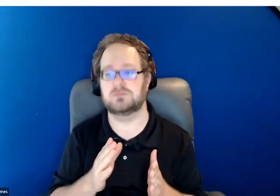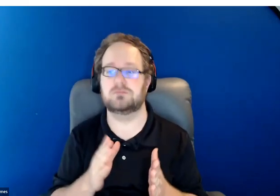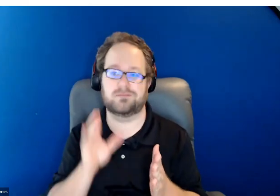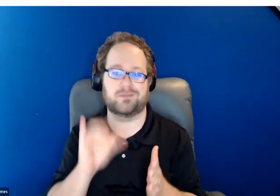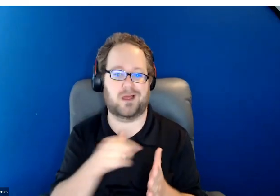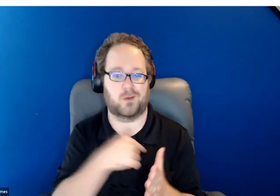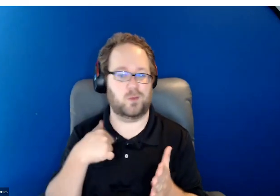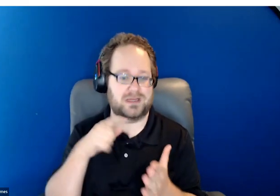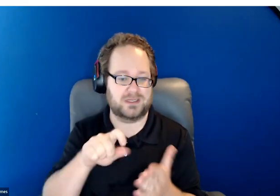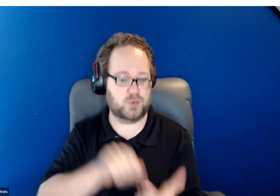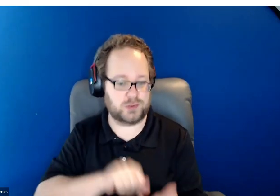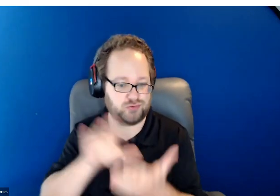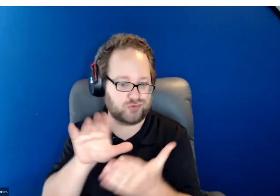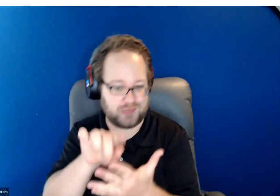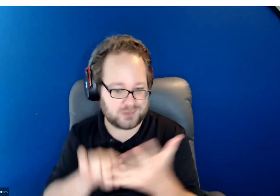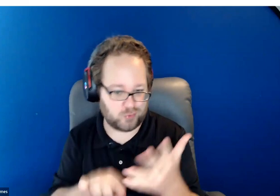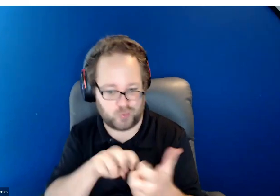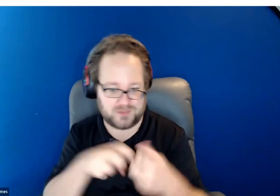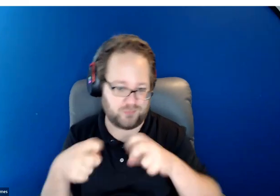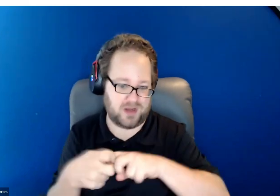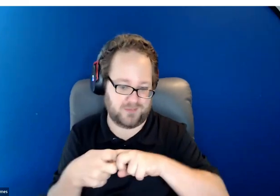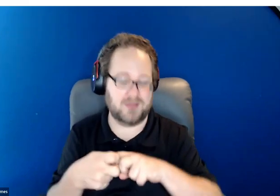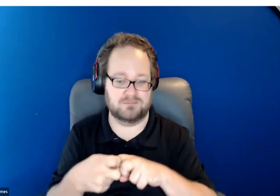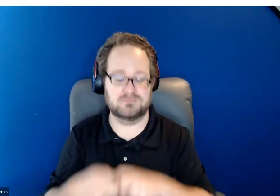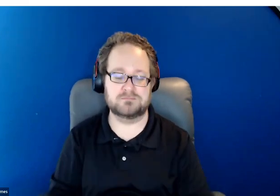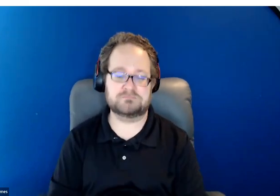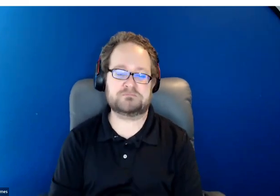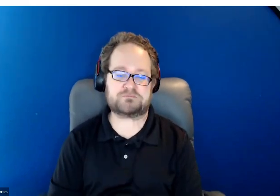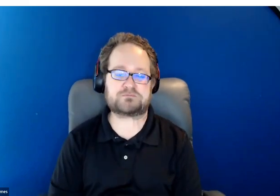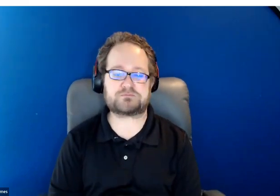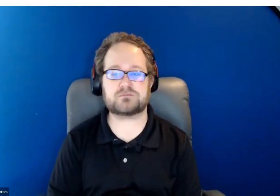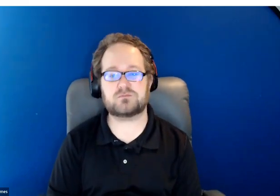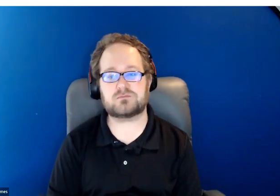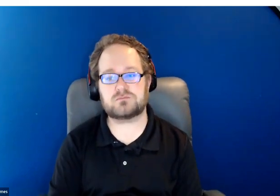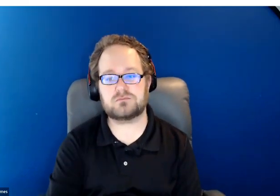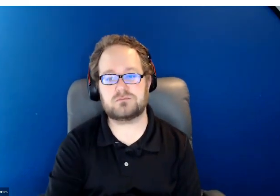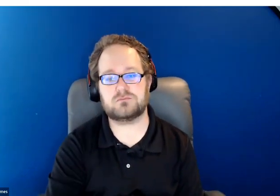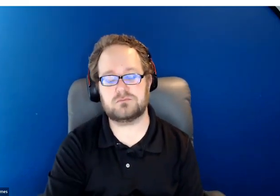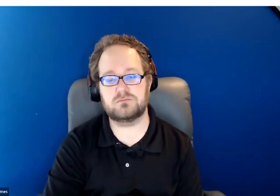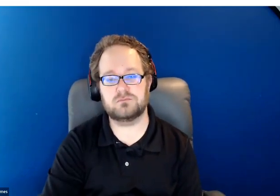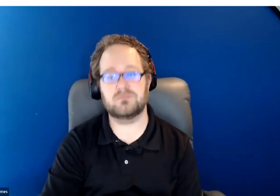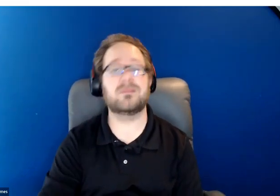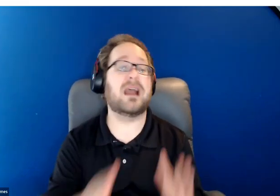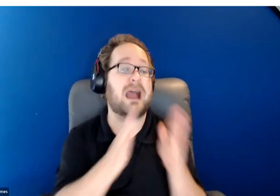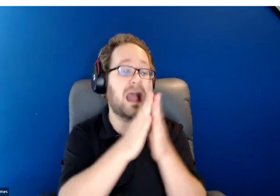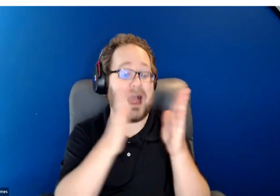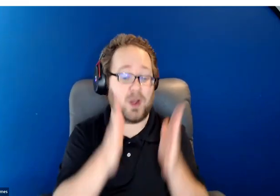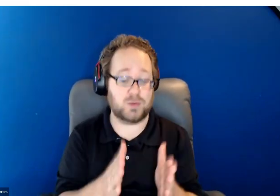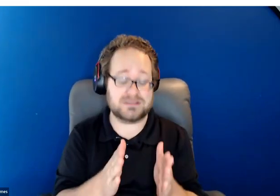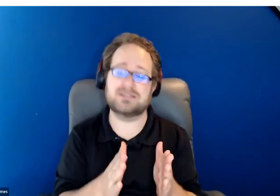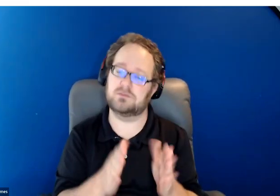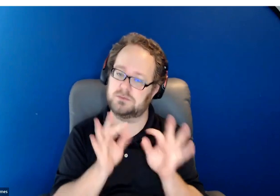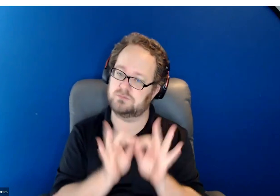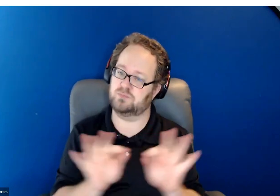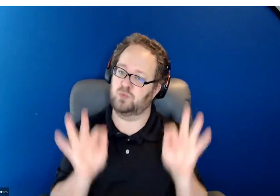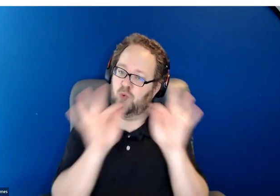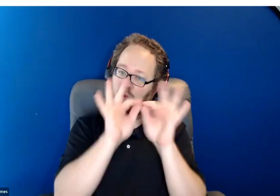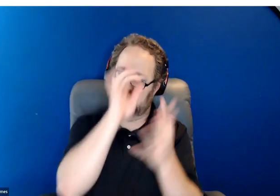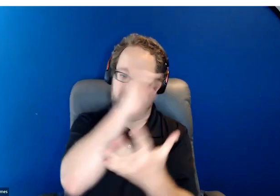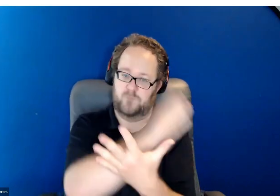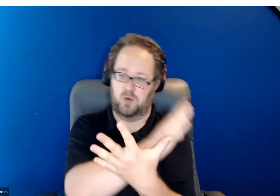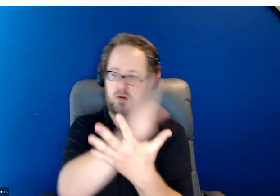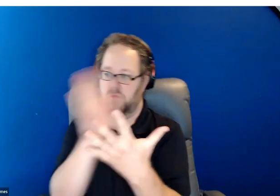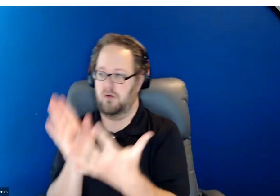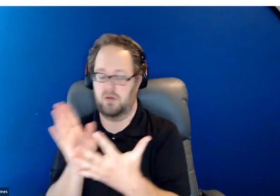services. Next slide, please. Affordable housing is a major issue across the lifespan, but for older adults, it's